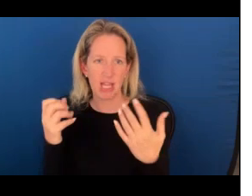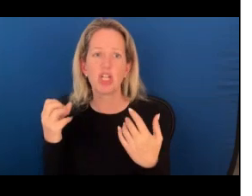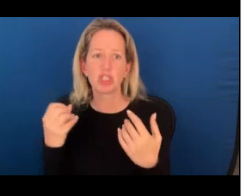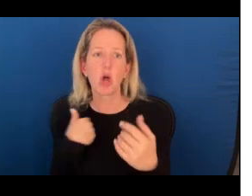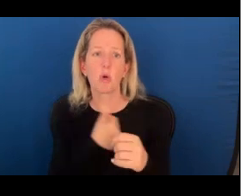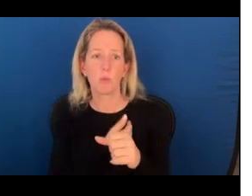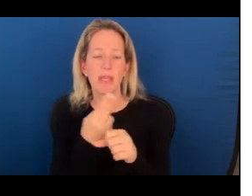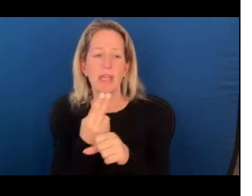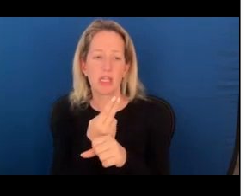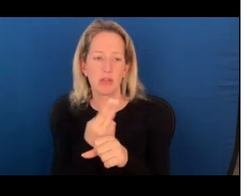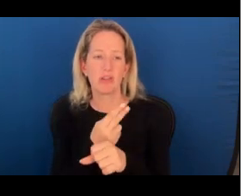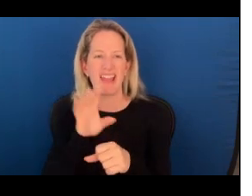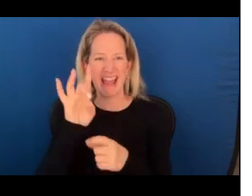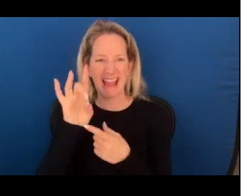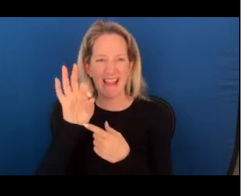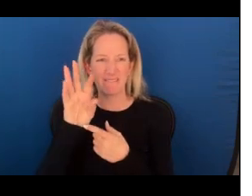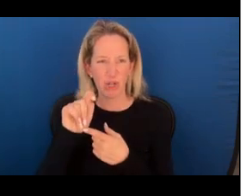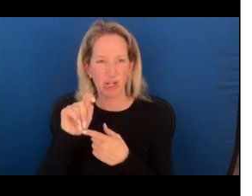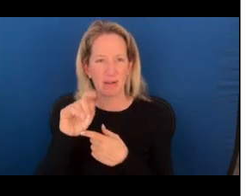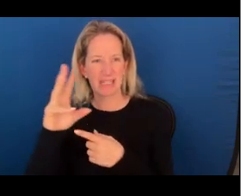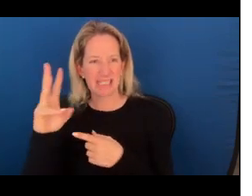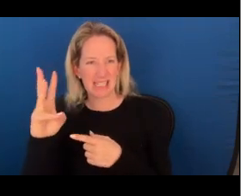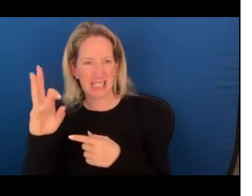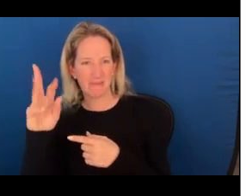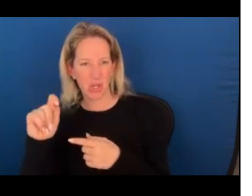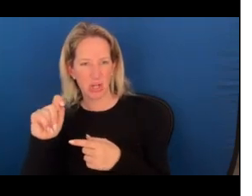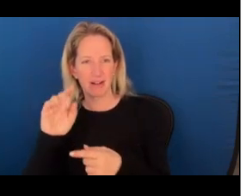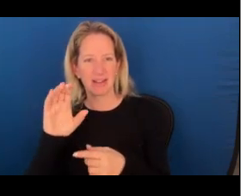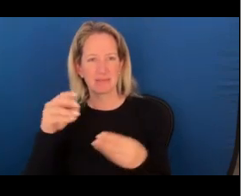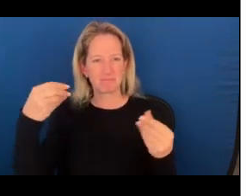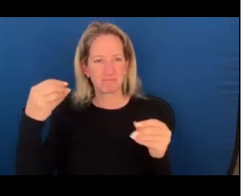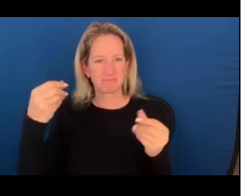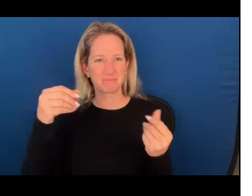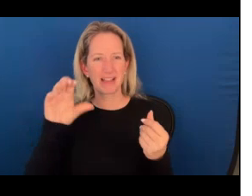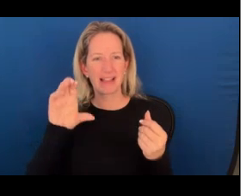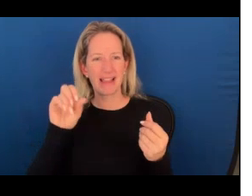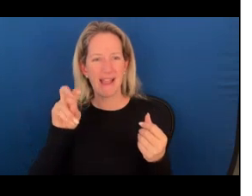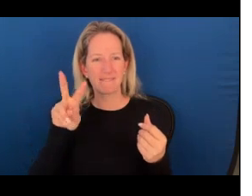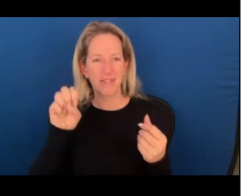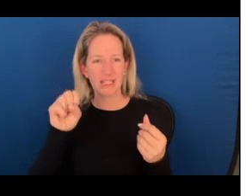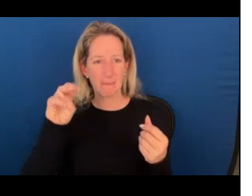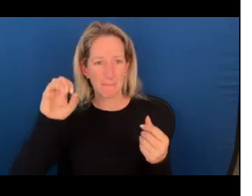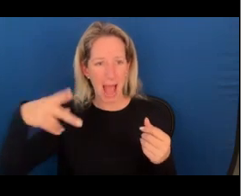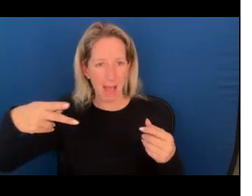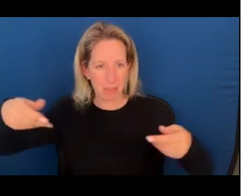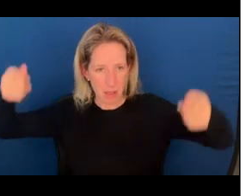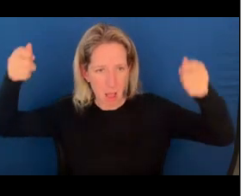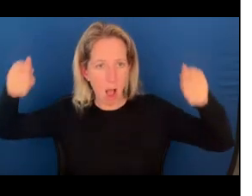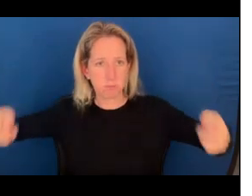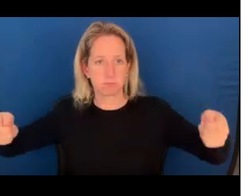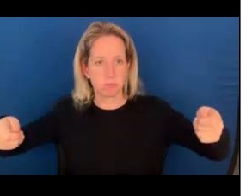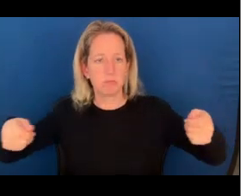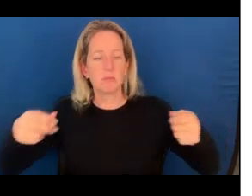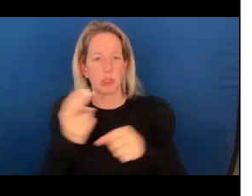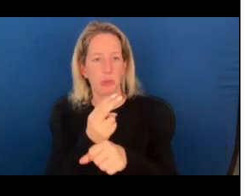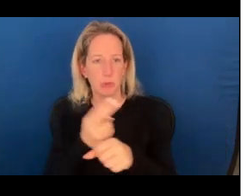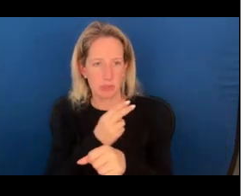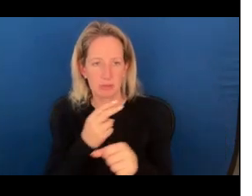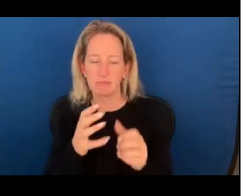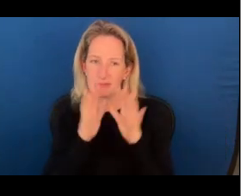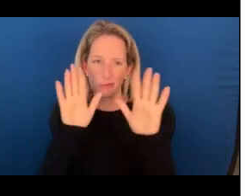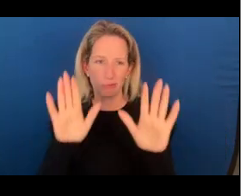these 8-foot by 6-foot canvas maps that we use. And a great resource. We have a lot of interns,